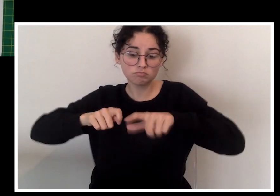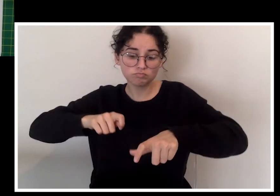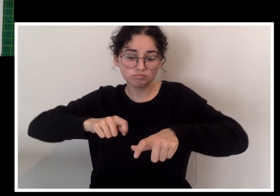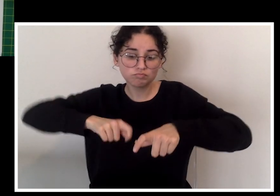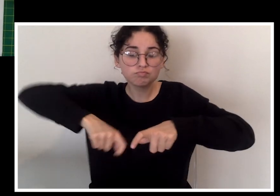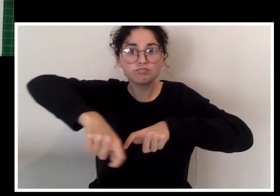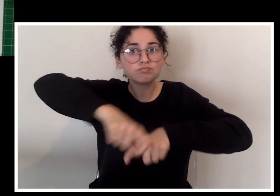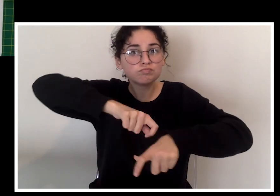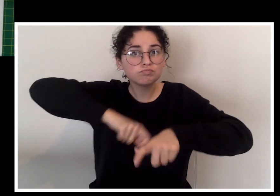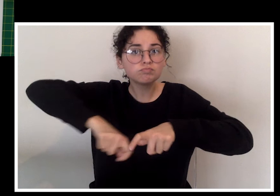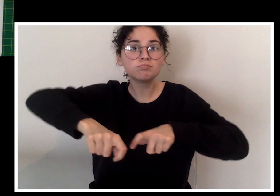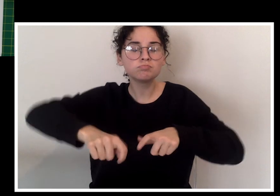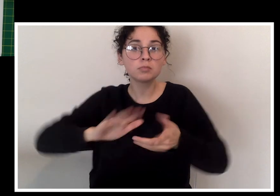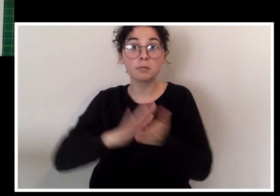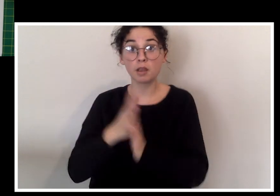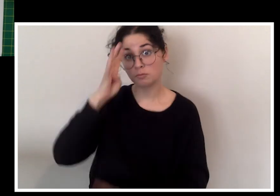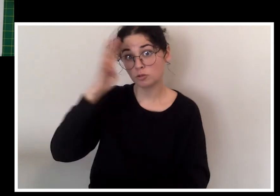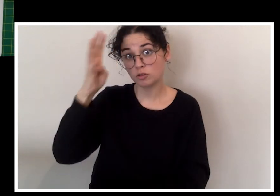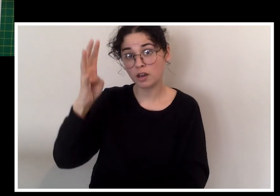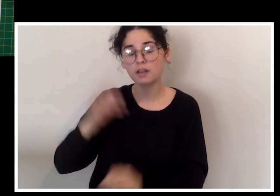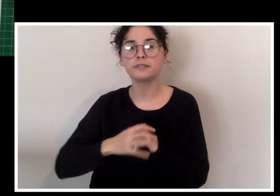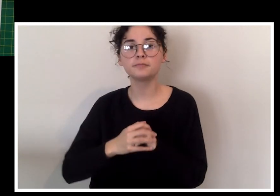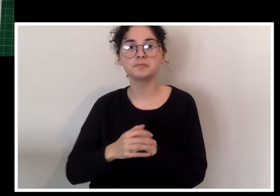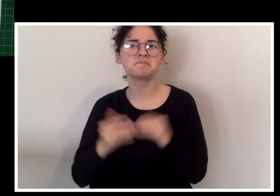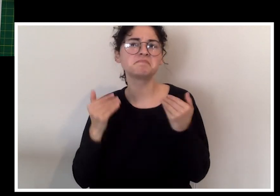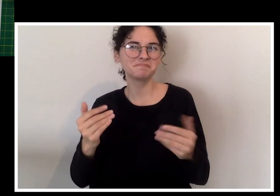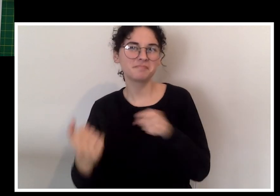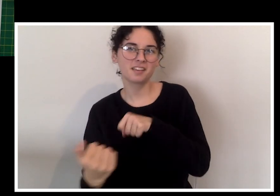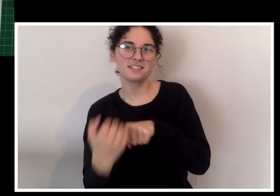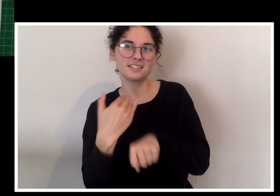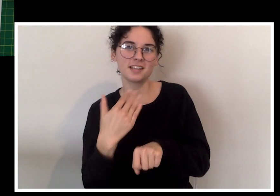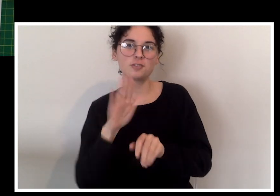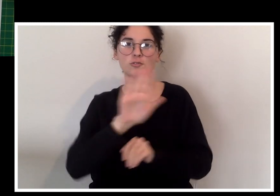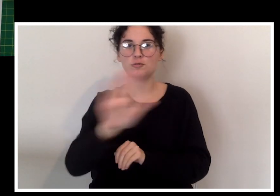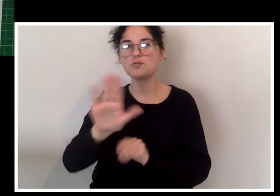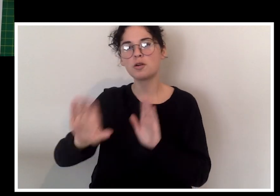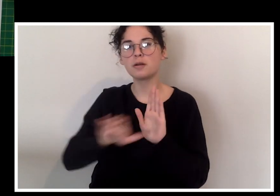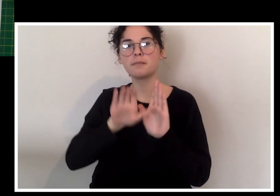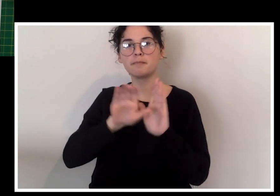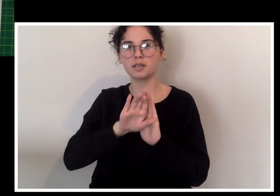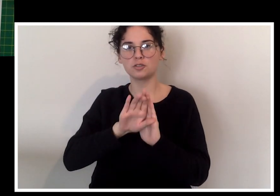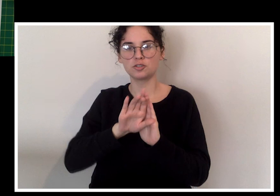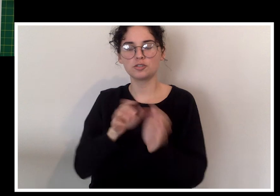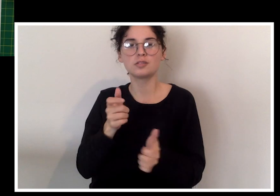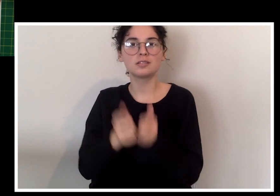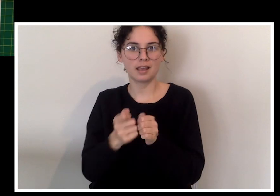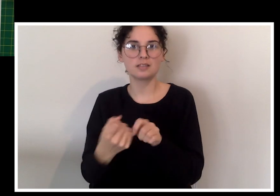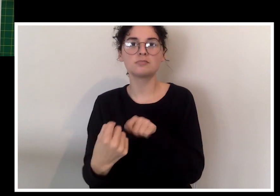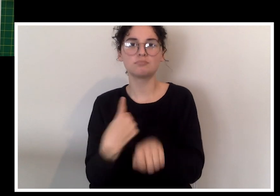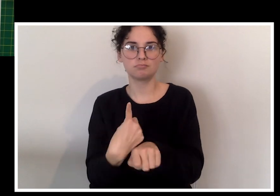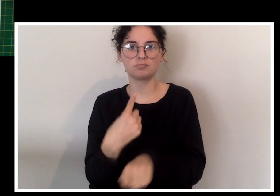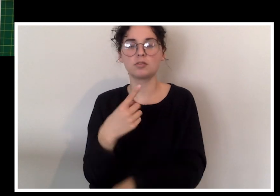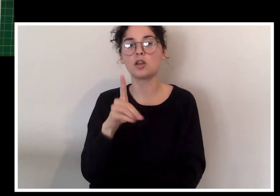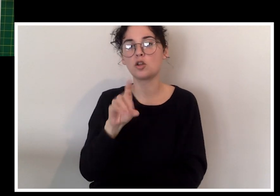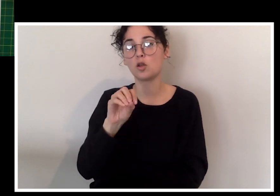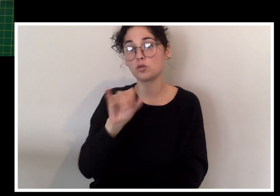that up. Get creative. Send me your pictures on that text on the dojo, and you can get